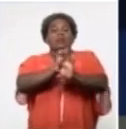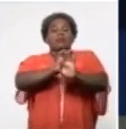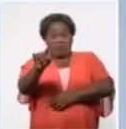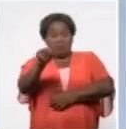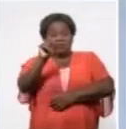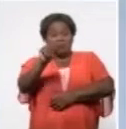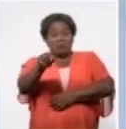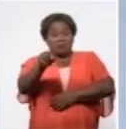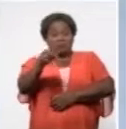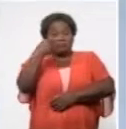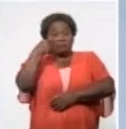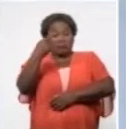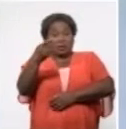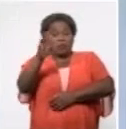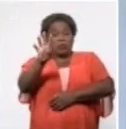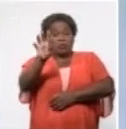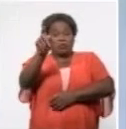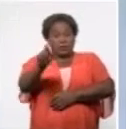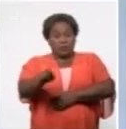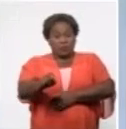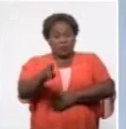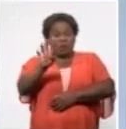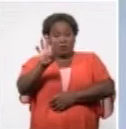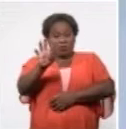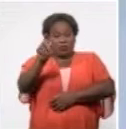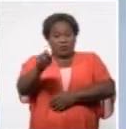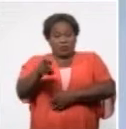samples. As a result of the analysis of these